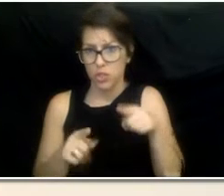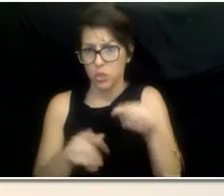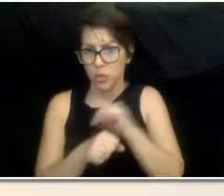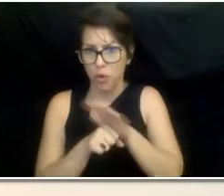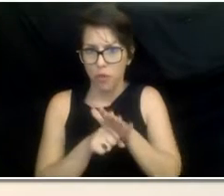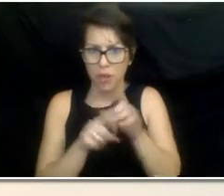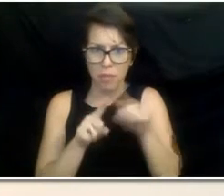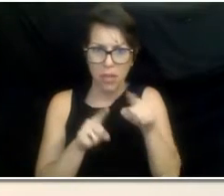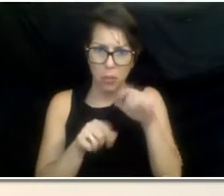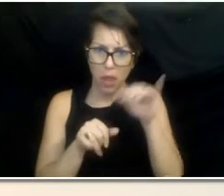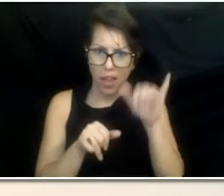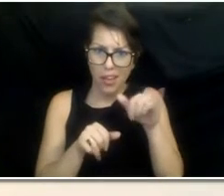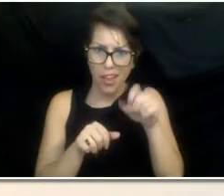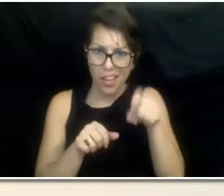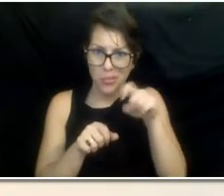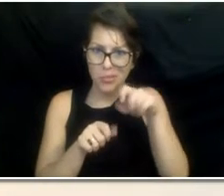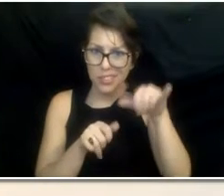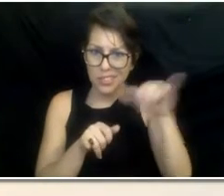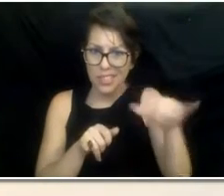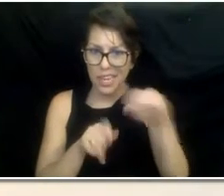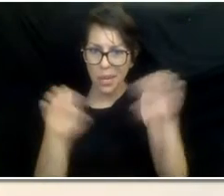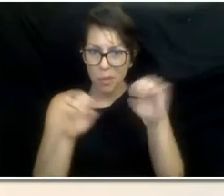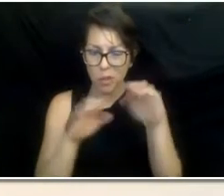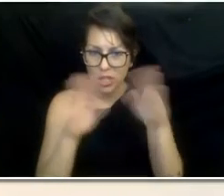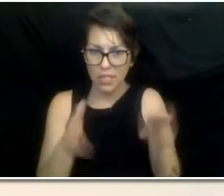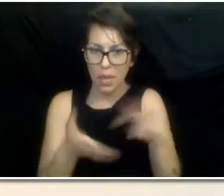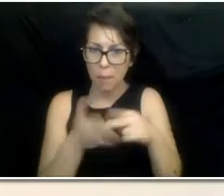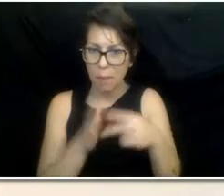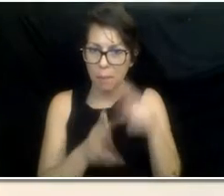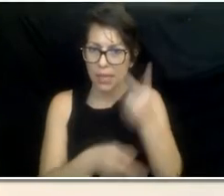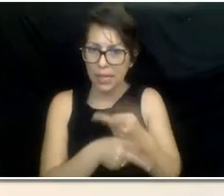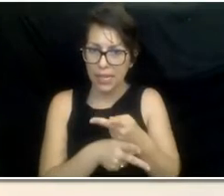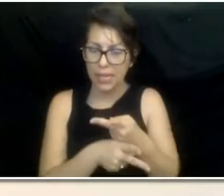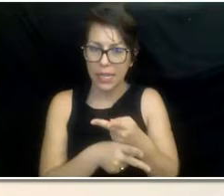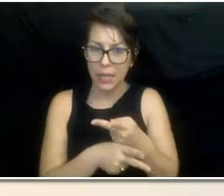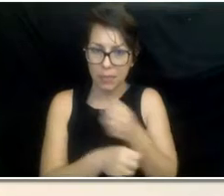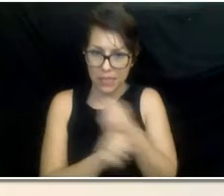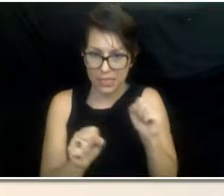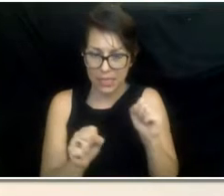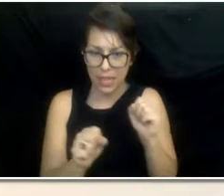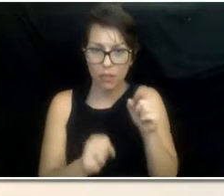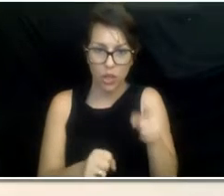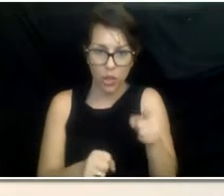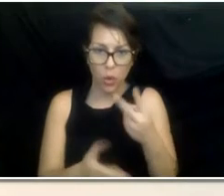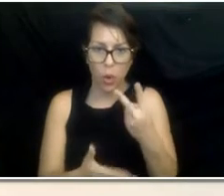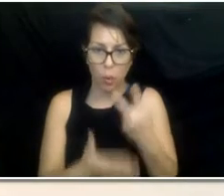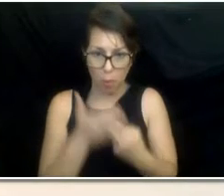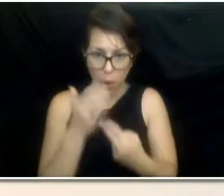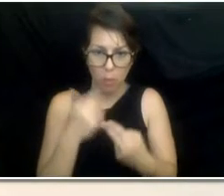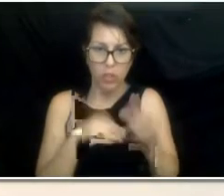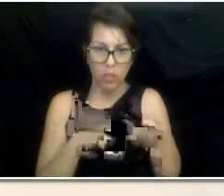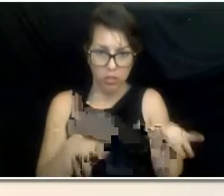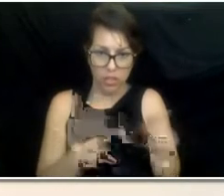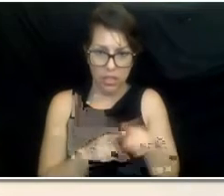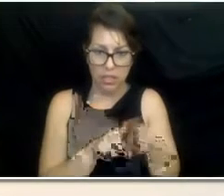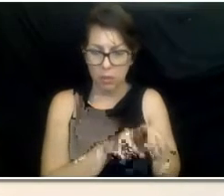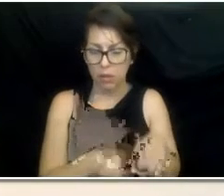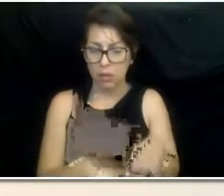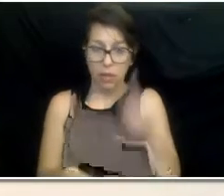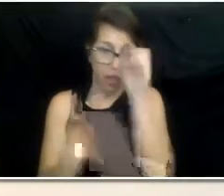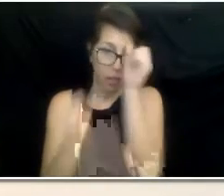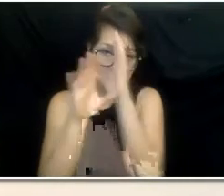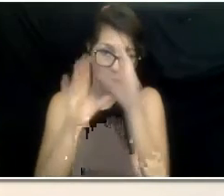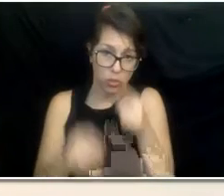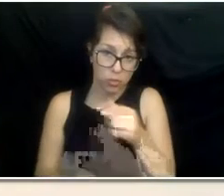family leaving your belongings outside with the support of an organization like womankind yet you are caught by an